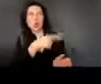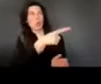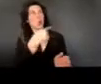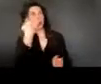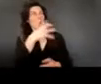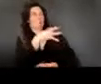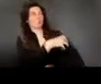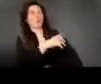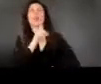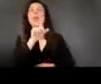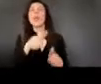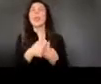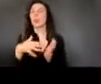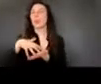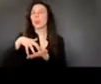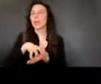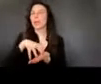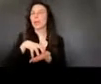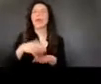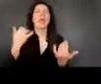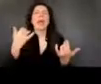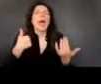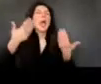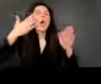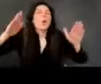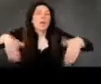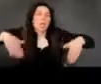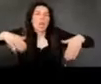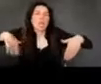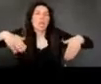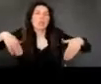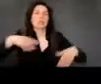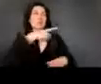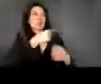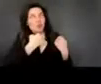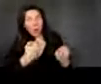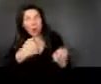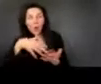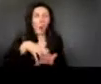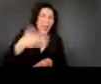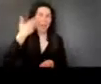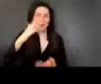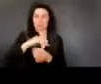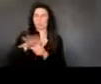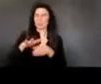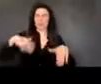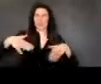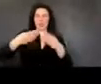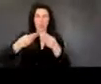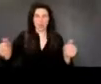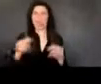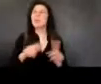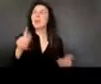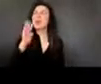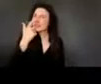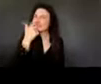I don't know, it's so early to tell. I mean, we are still in the crisis, by the way. But the interesting thing is going to be, because